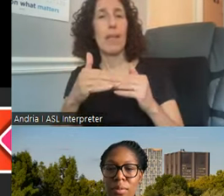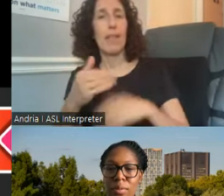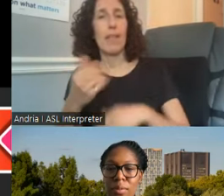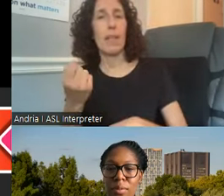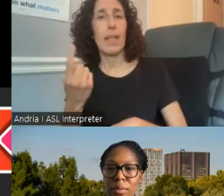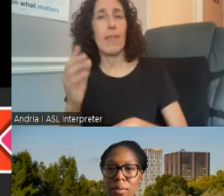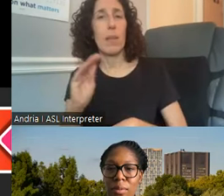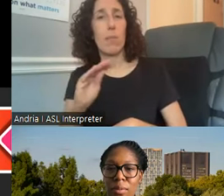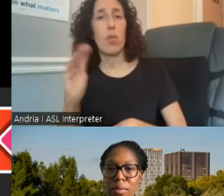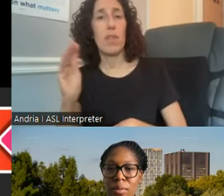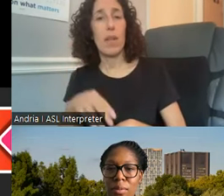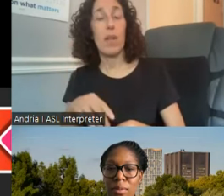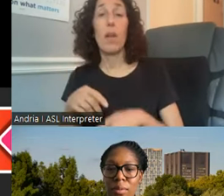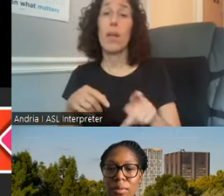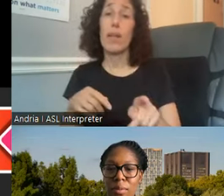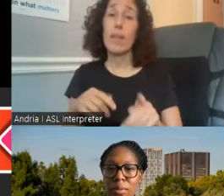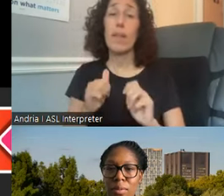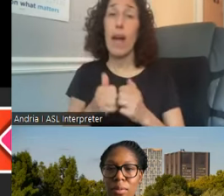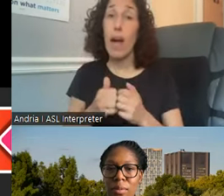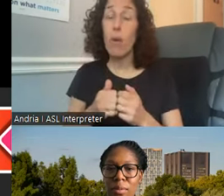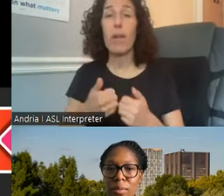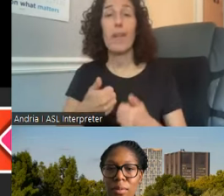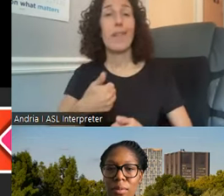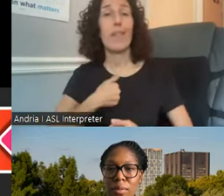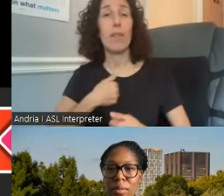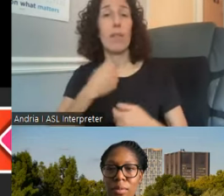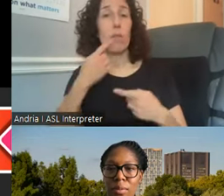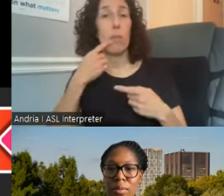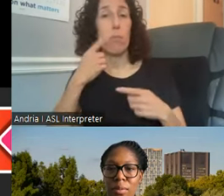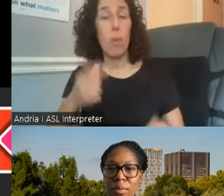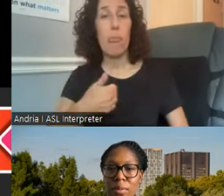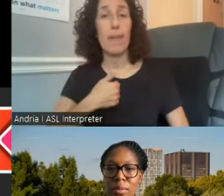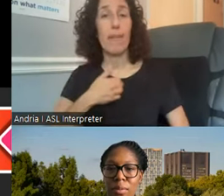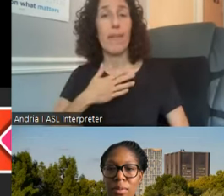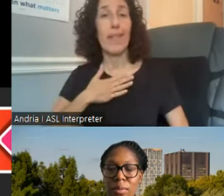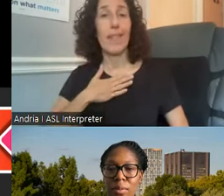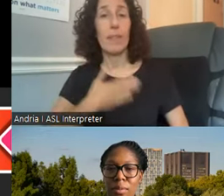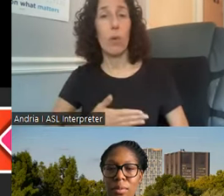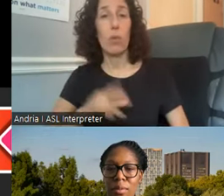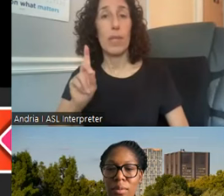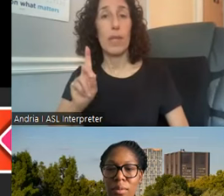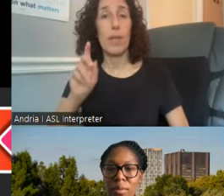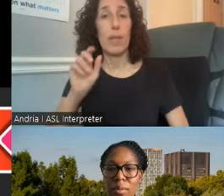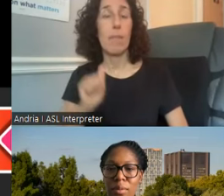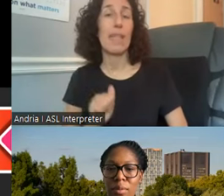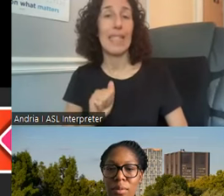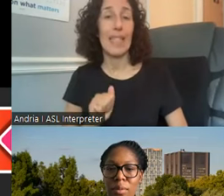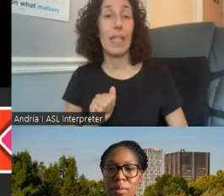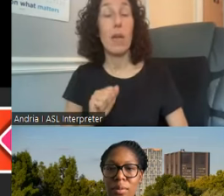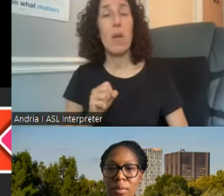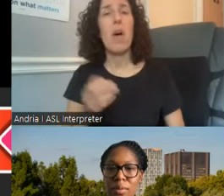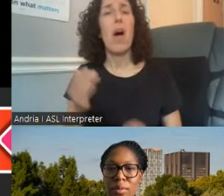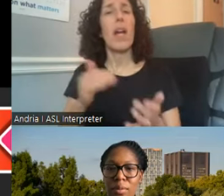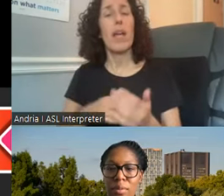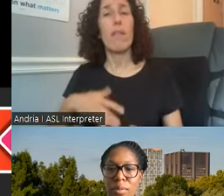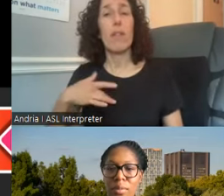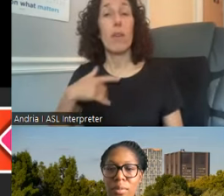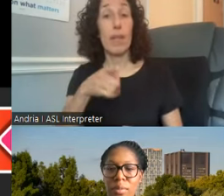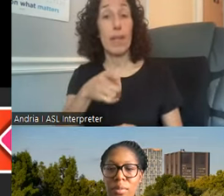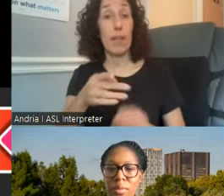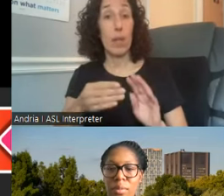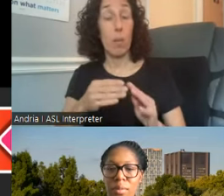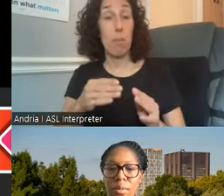again, this is a breakdown. If you added all these numbers up, interestingly, you would get way more than that 945,000 number. That's because